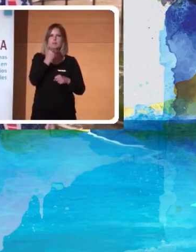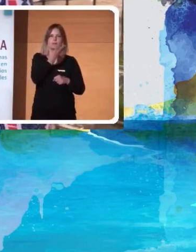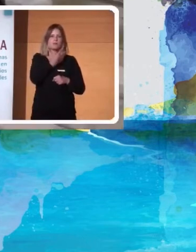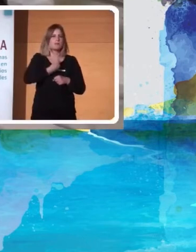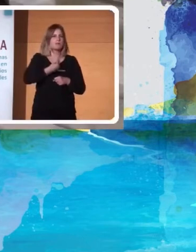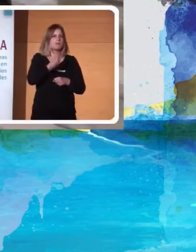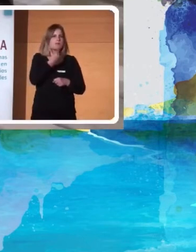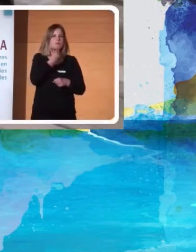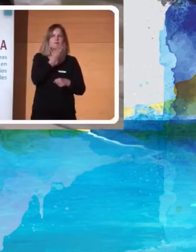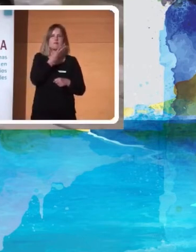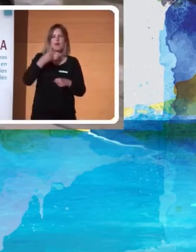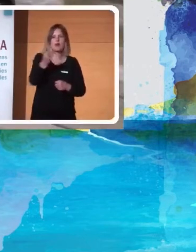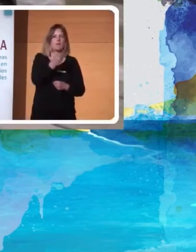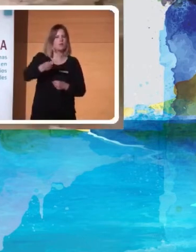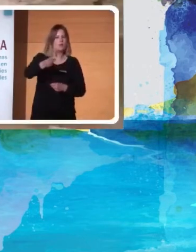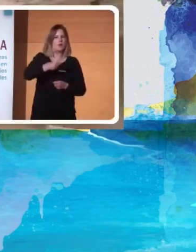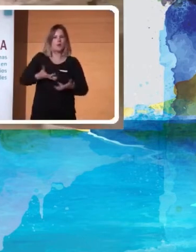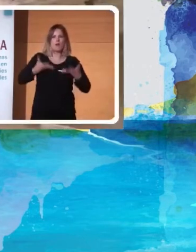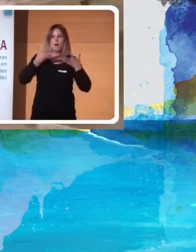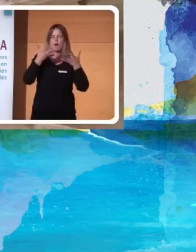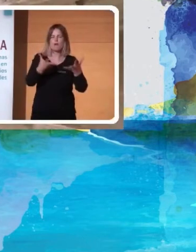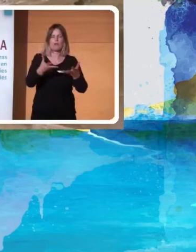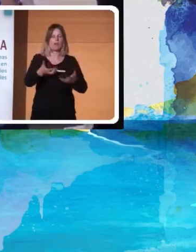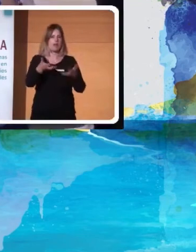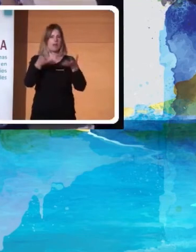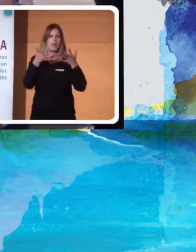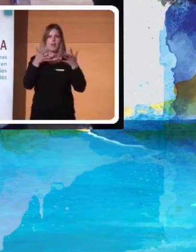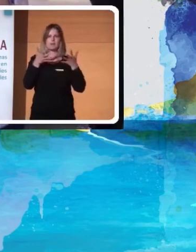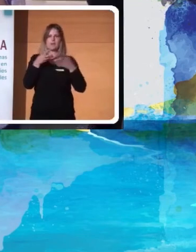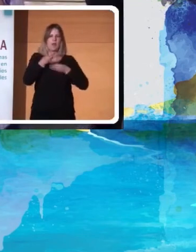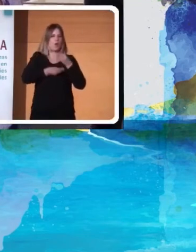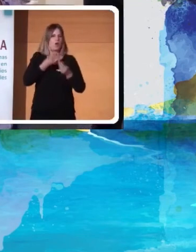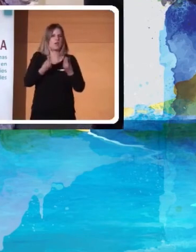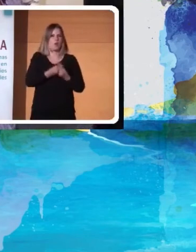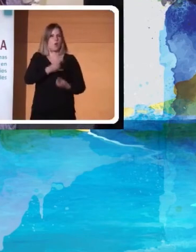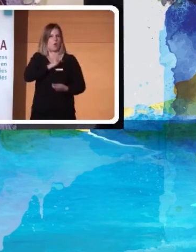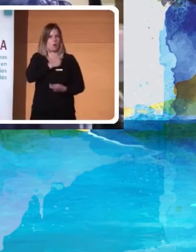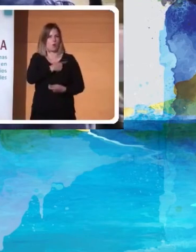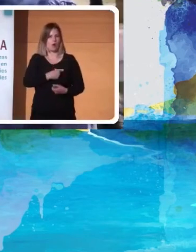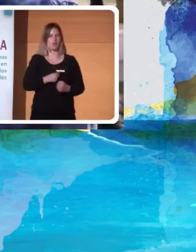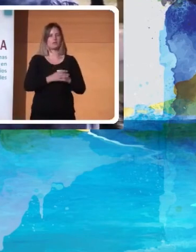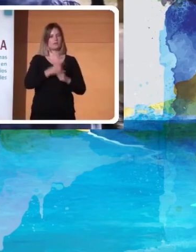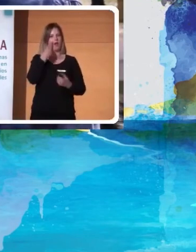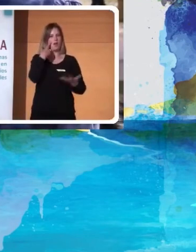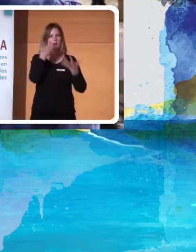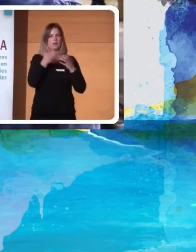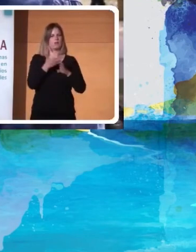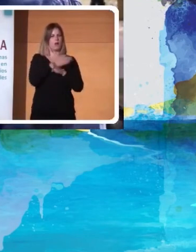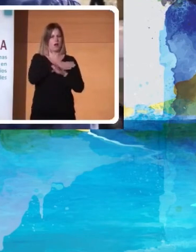It's such a wonderful thing that they do. They're devoted to this work.